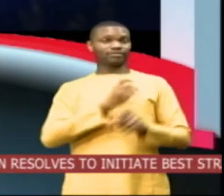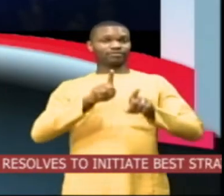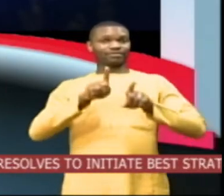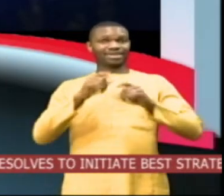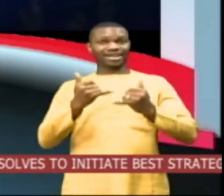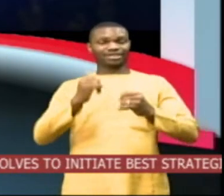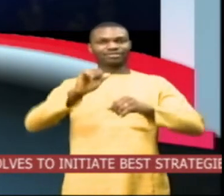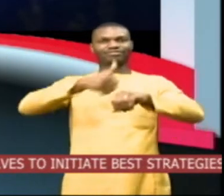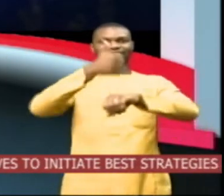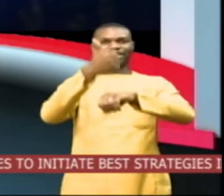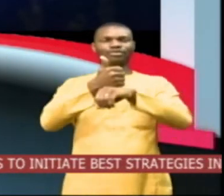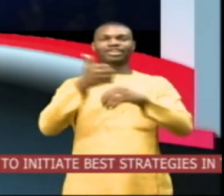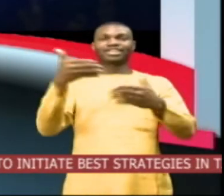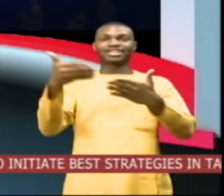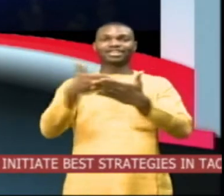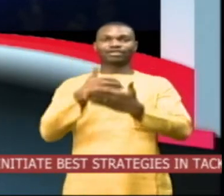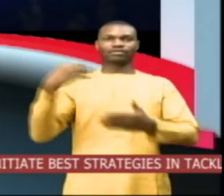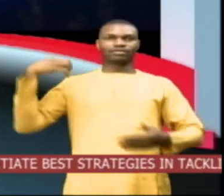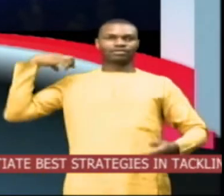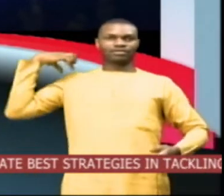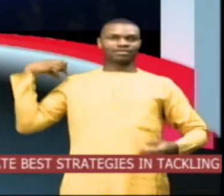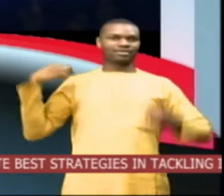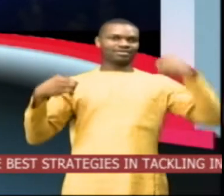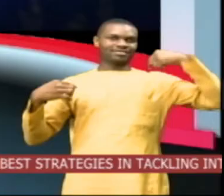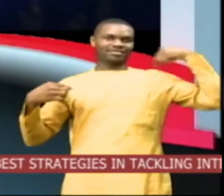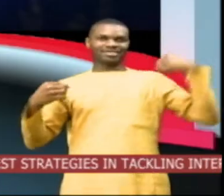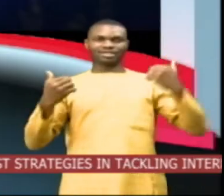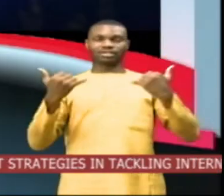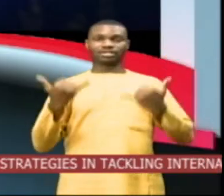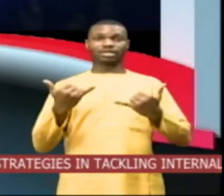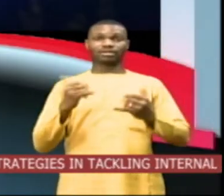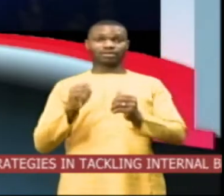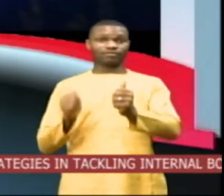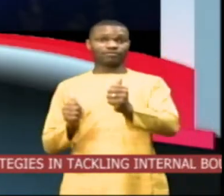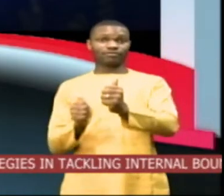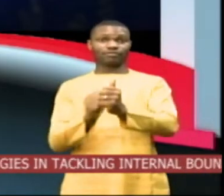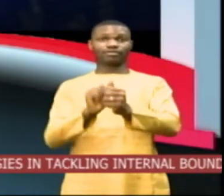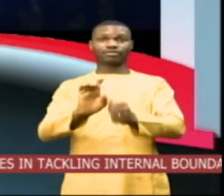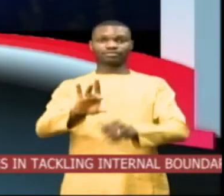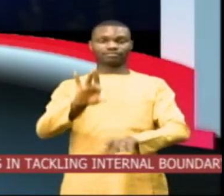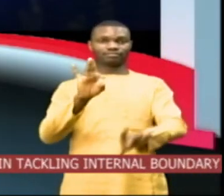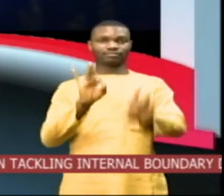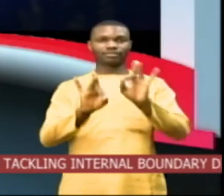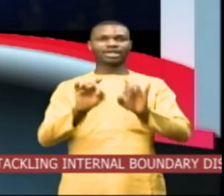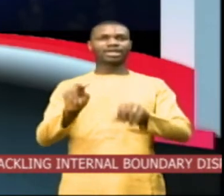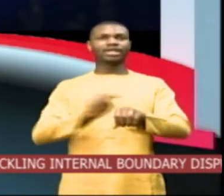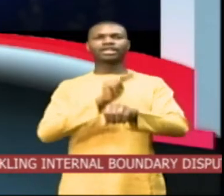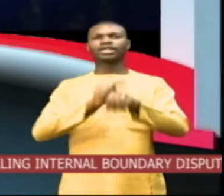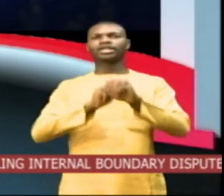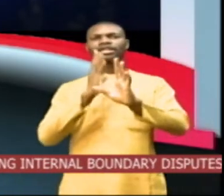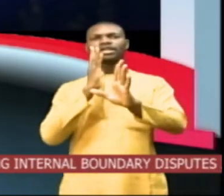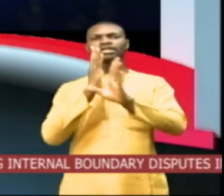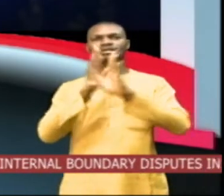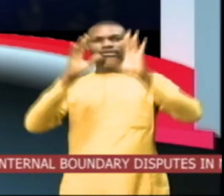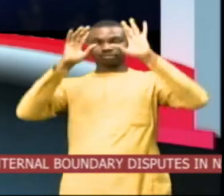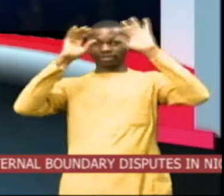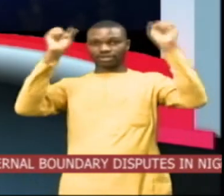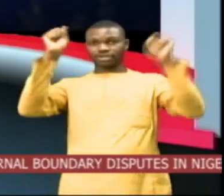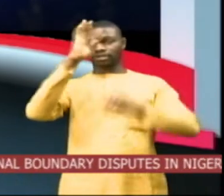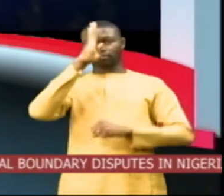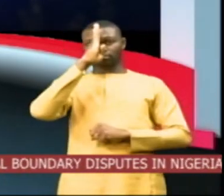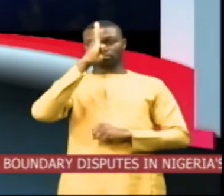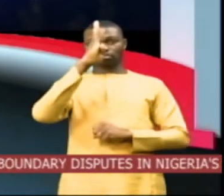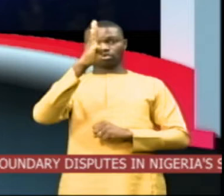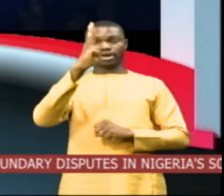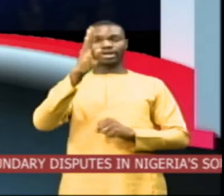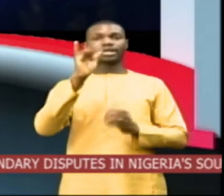decorated with their new ranks. Now, this followed the confirmation of the appointments by the National Assembly. President Muhammadu Buhari,